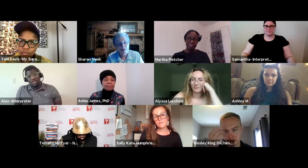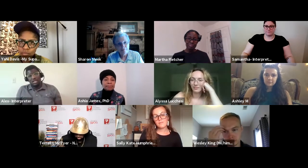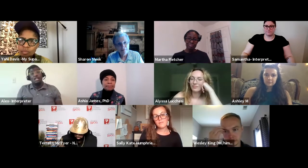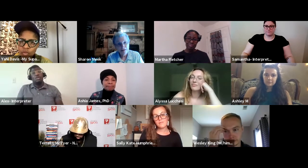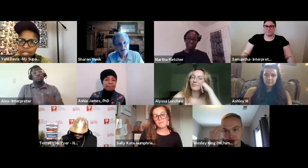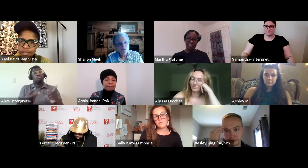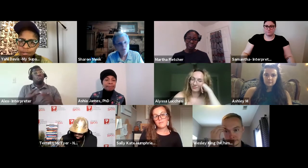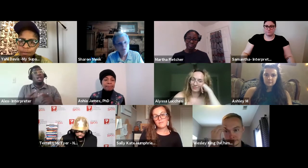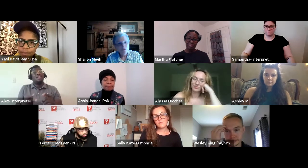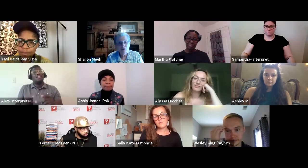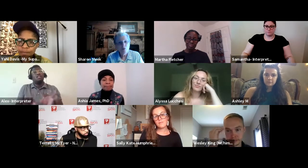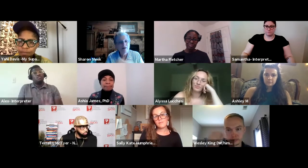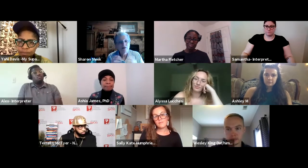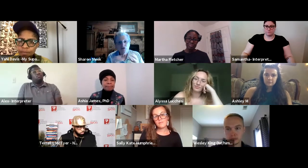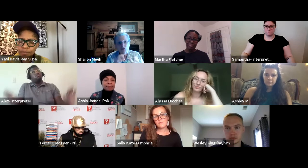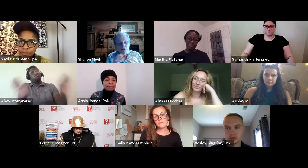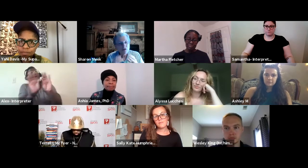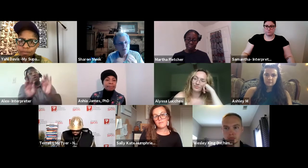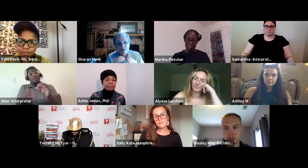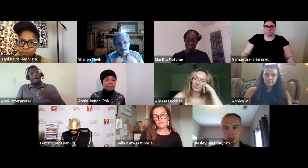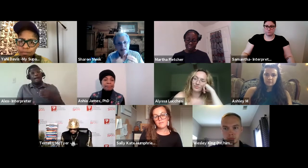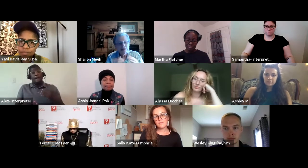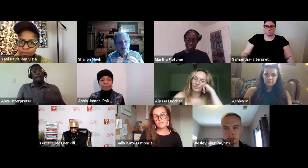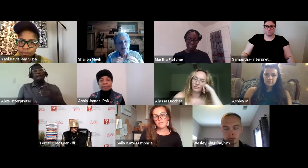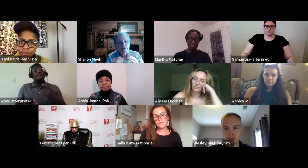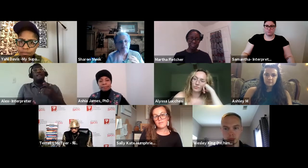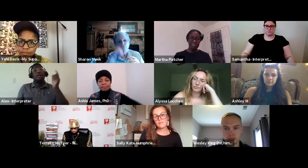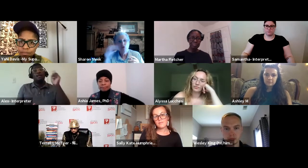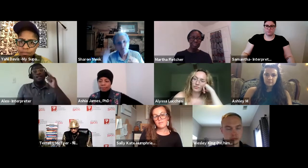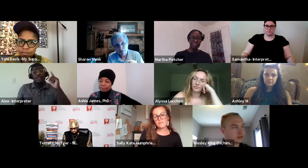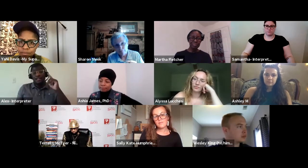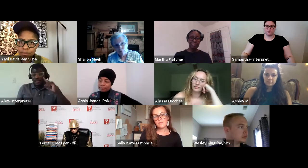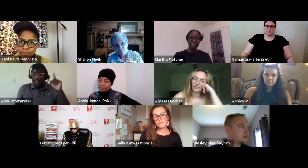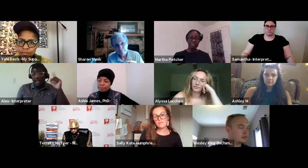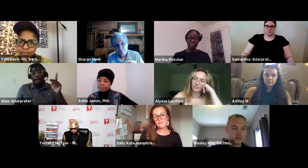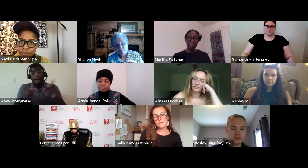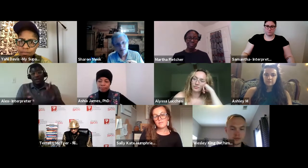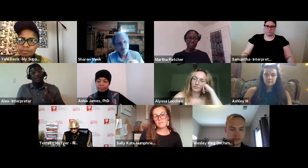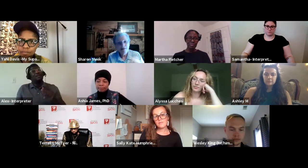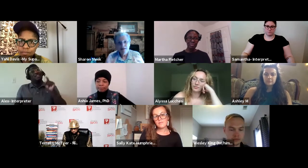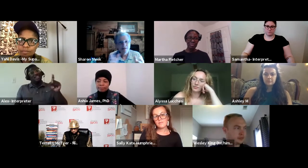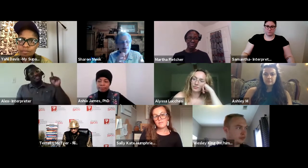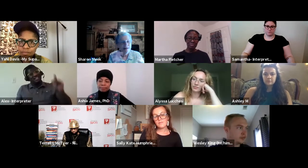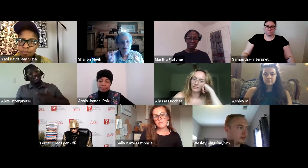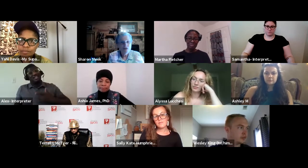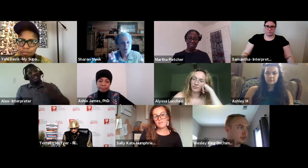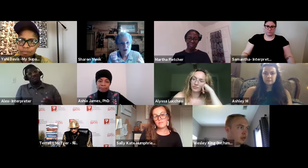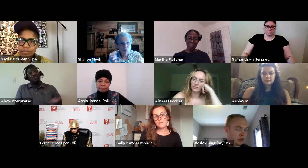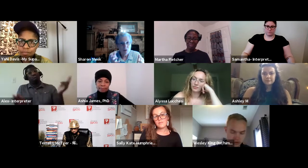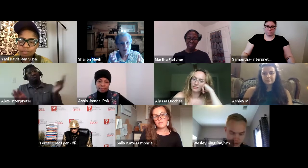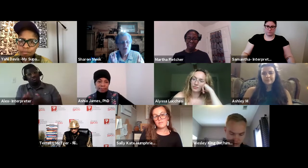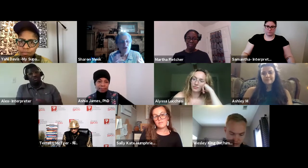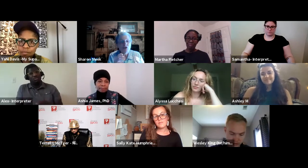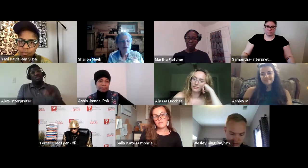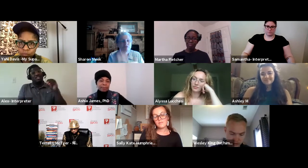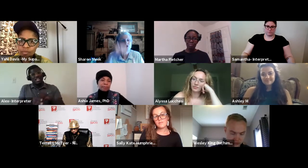include them. Yes. No matter whether or not you can communicate easily, if you're fearful, then it's never going to